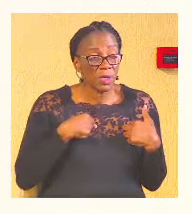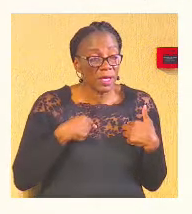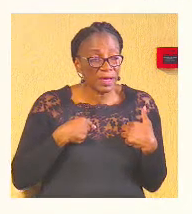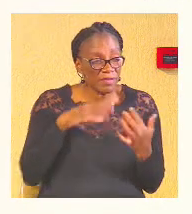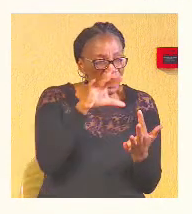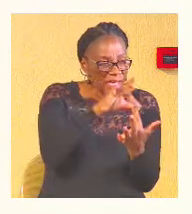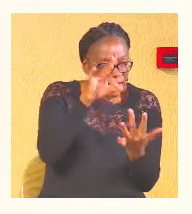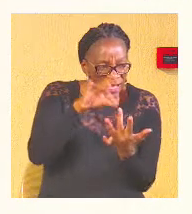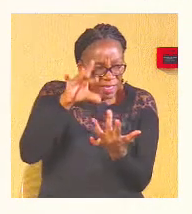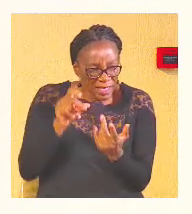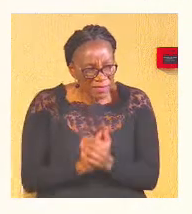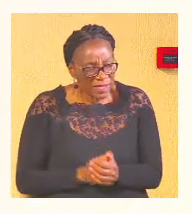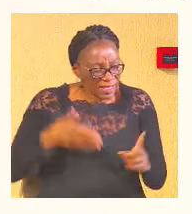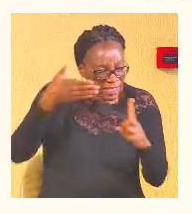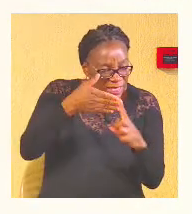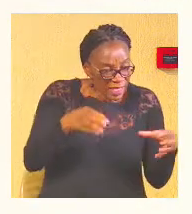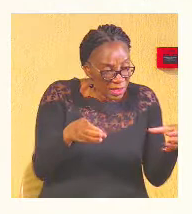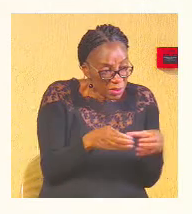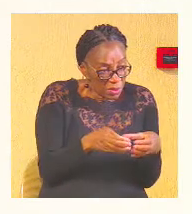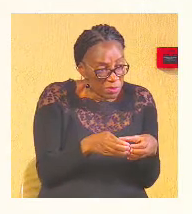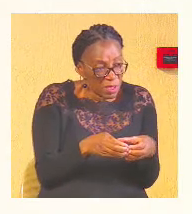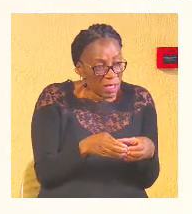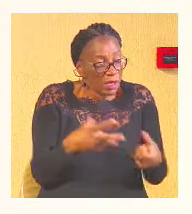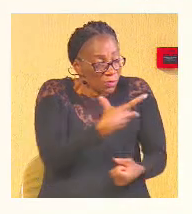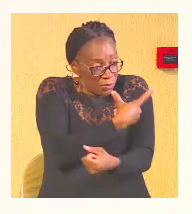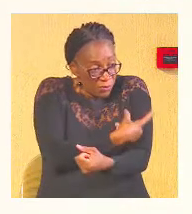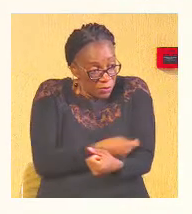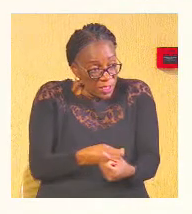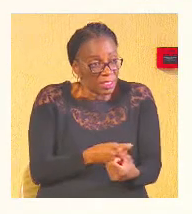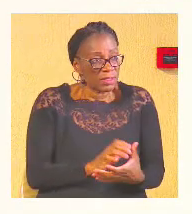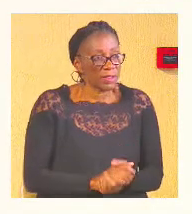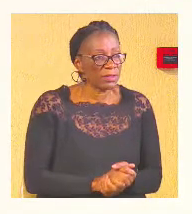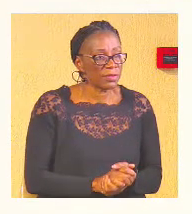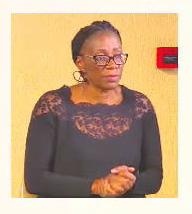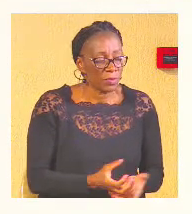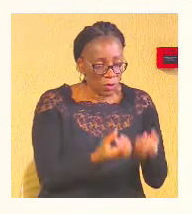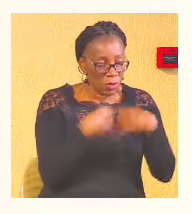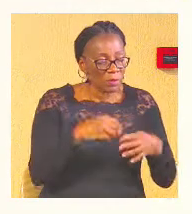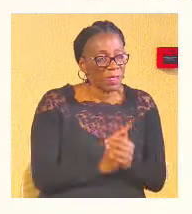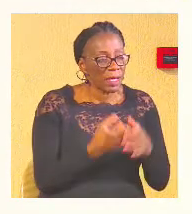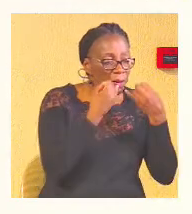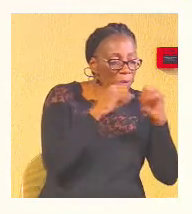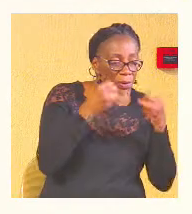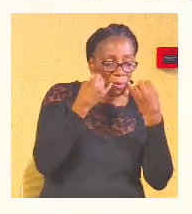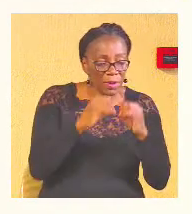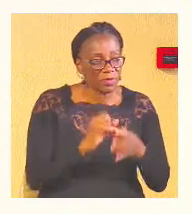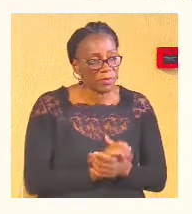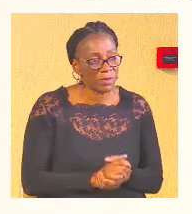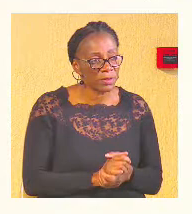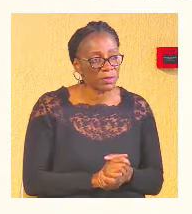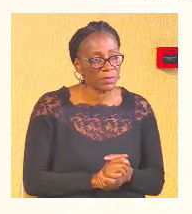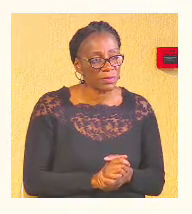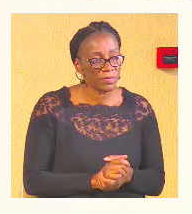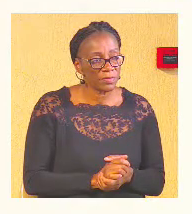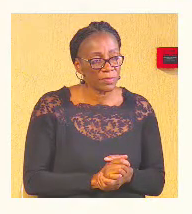are going to be tested in order to get that critical mass of data that we need. So, and already I believe